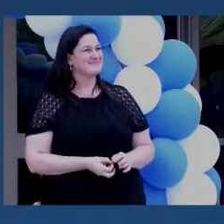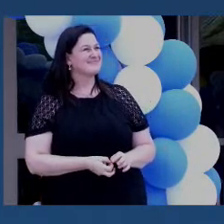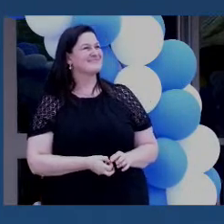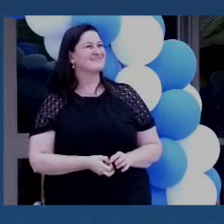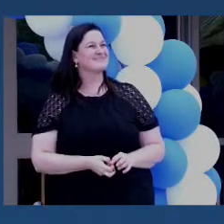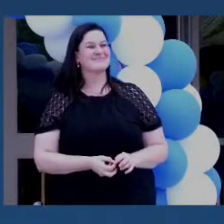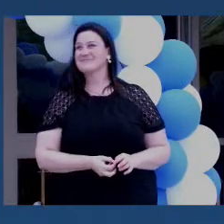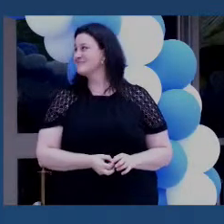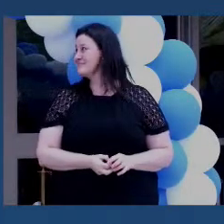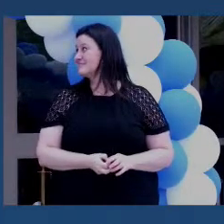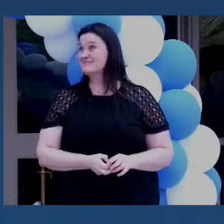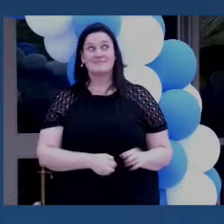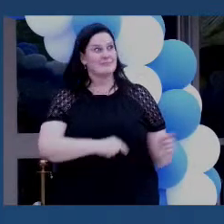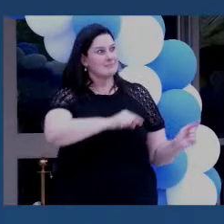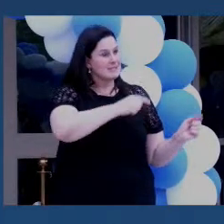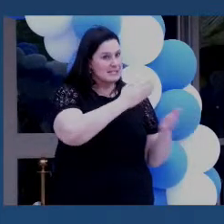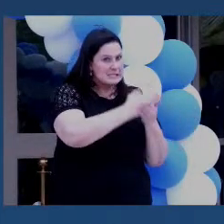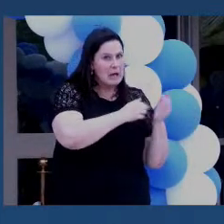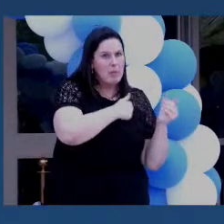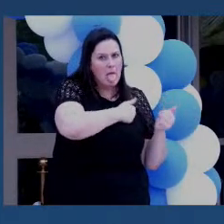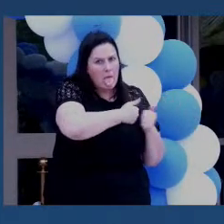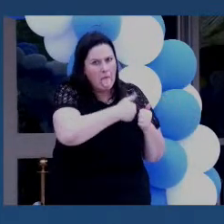All the way up from Atlanta, some of them.